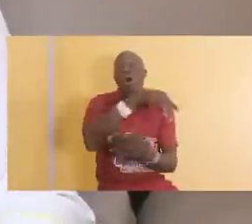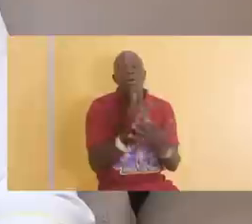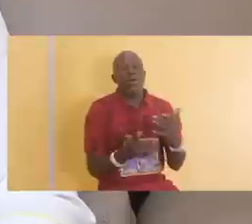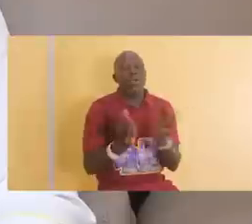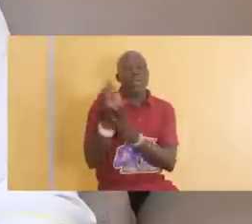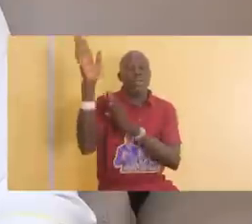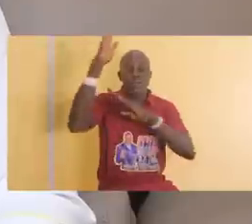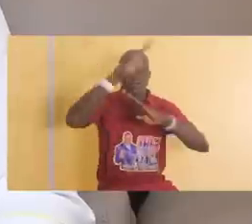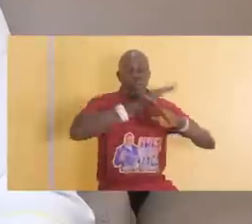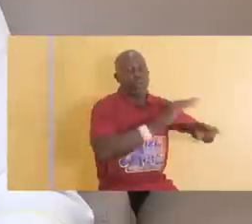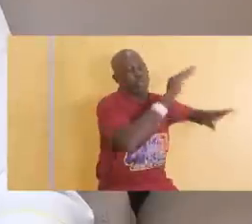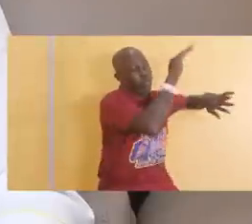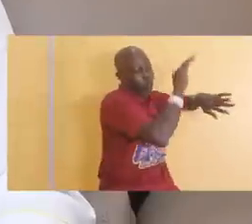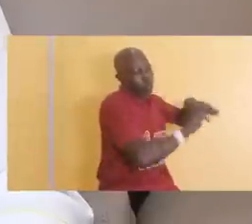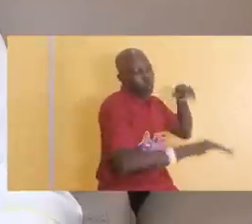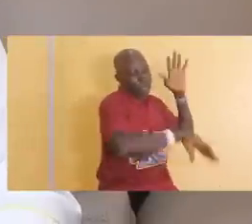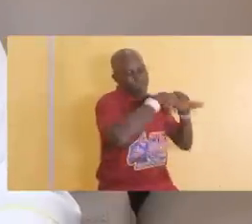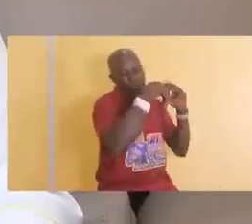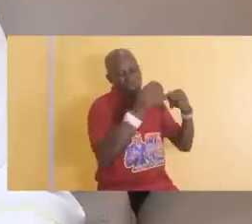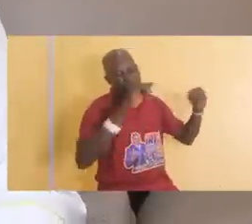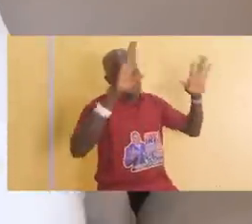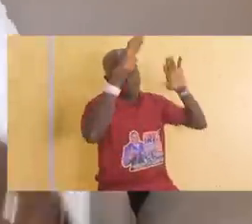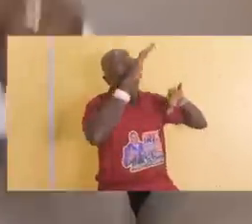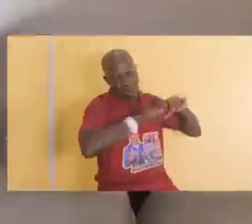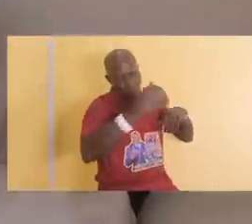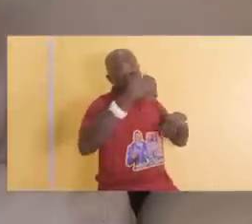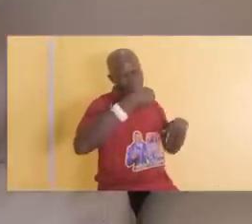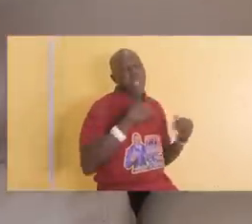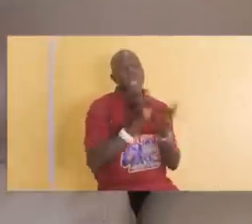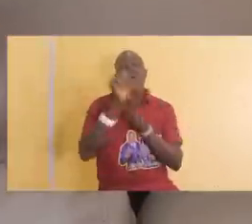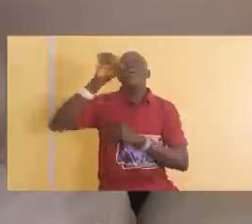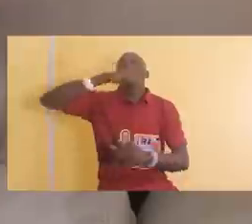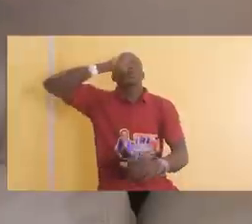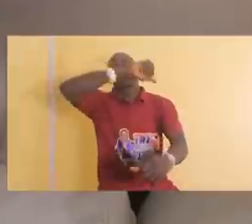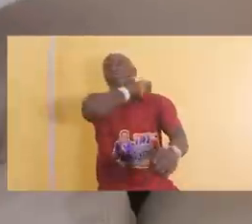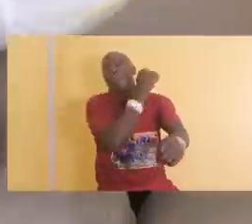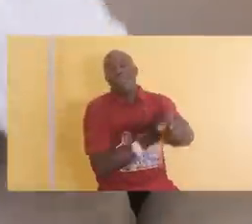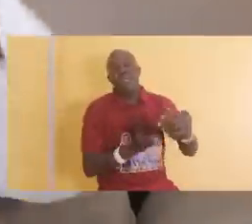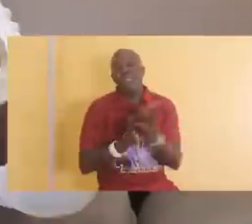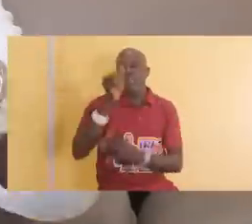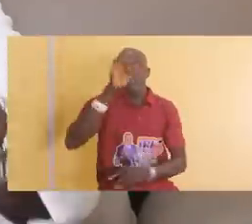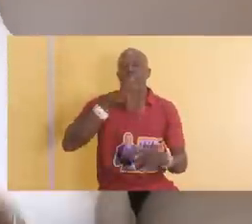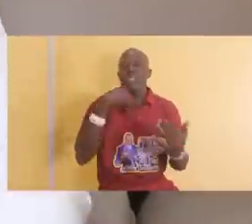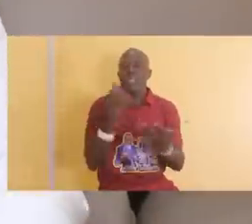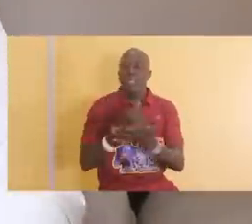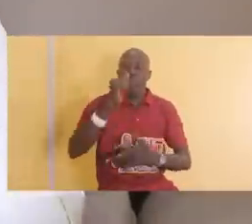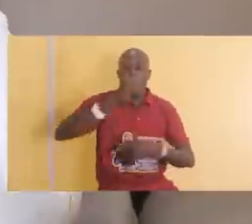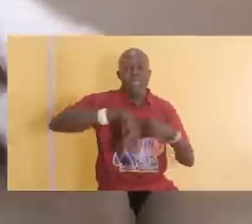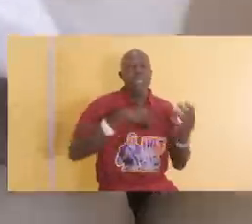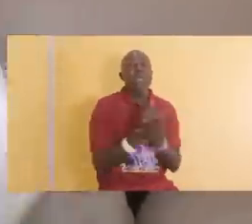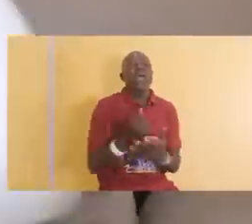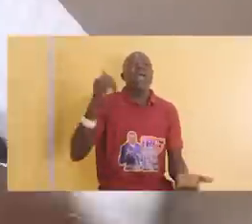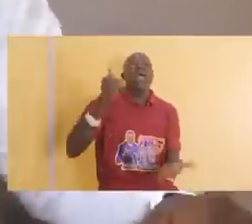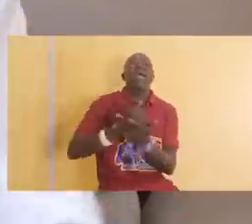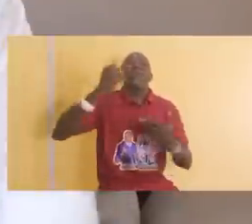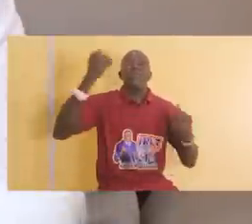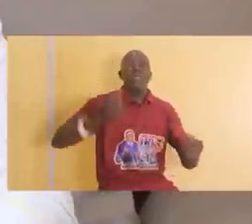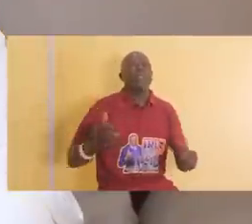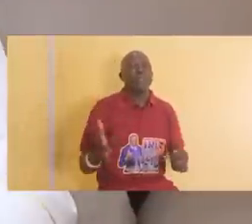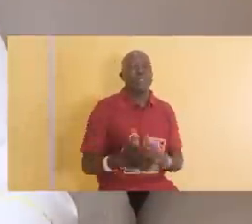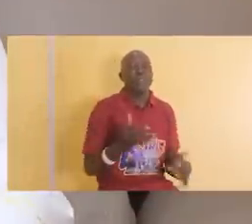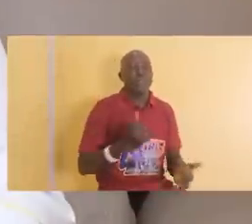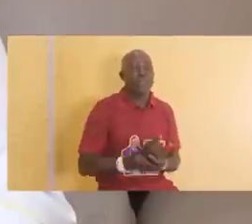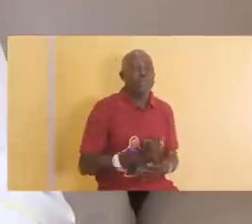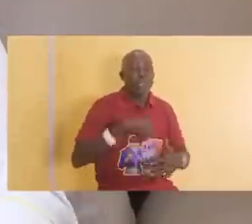agba. Everybody load of elders. Aye gbe ni Olorun. Place upon you. Mo palase. I authorize. O ba le sa mi. You can say. Eru yen gbe na.